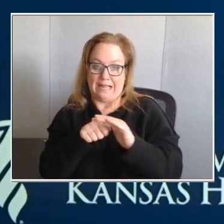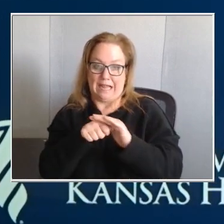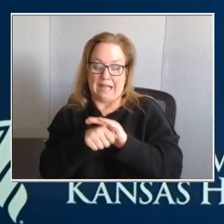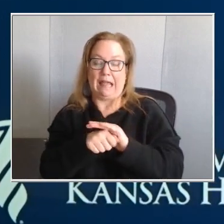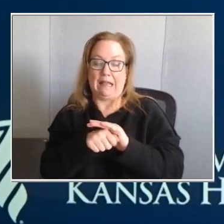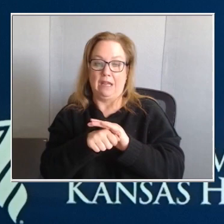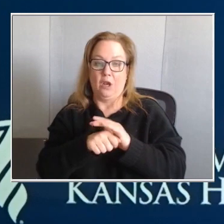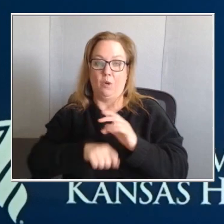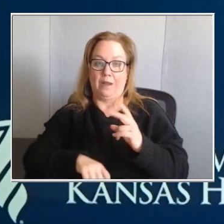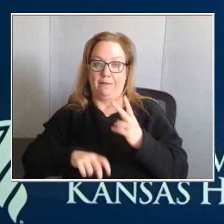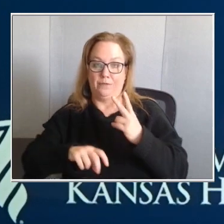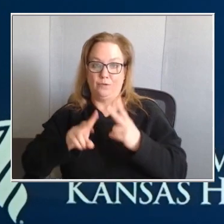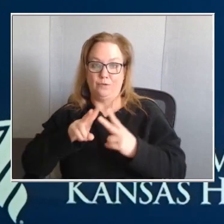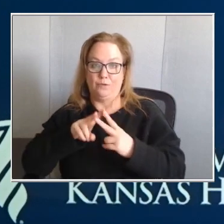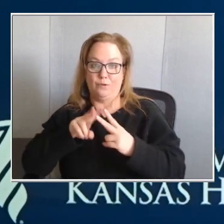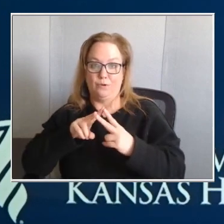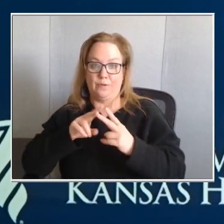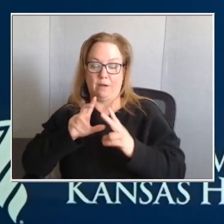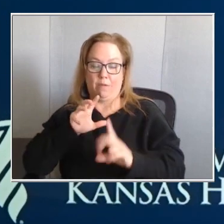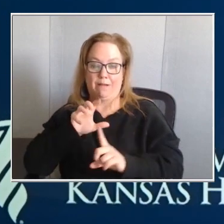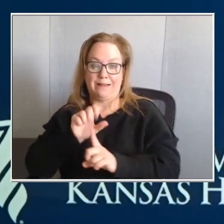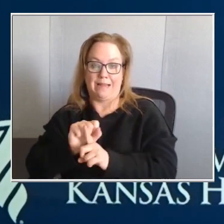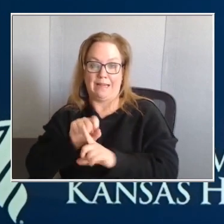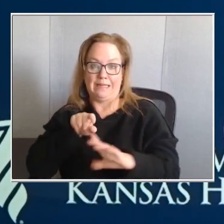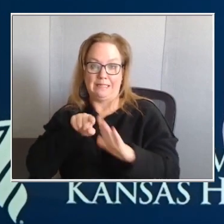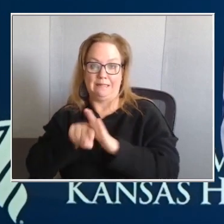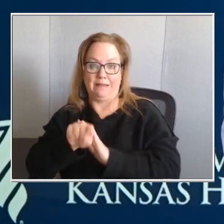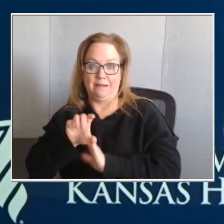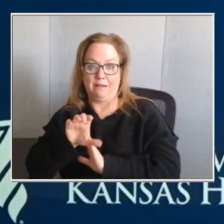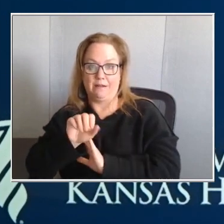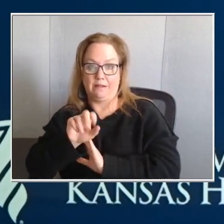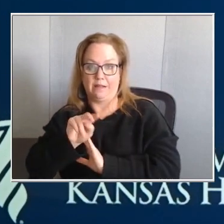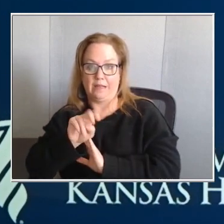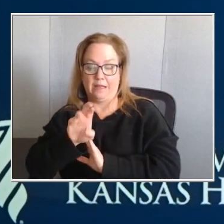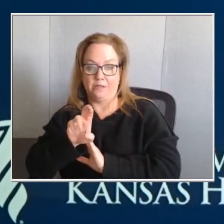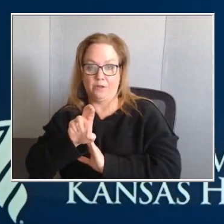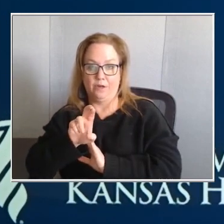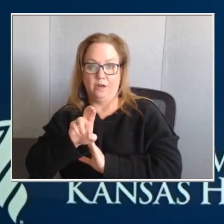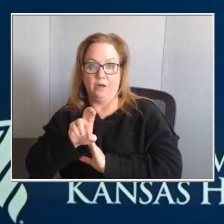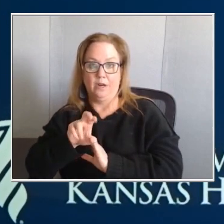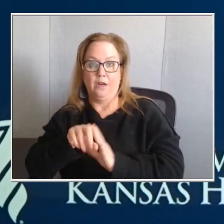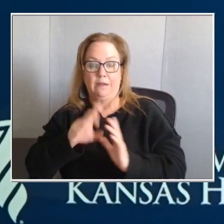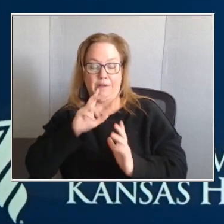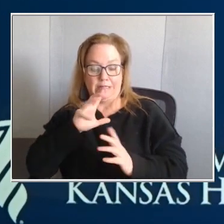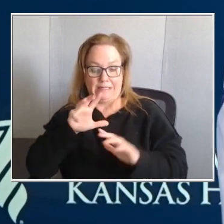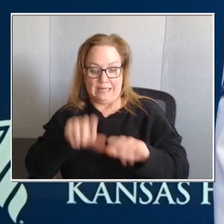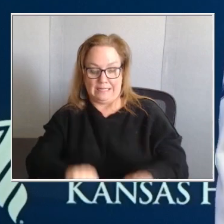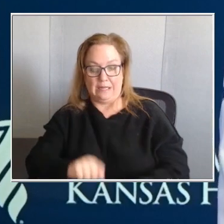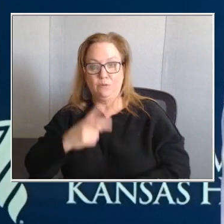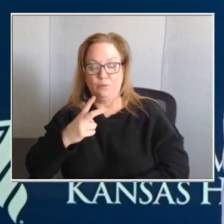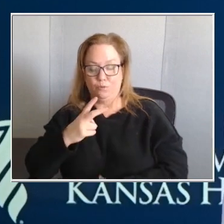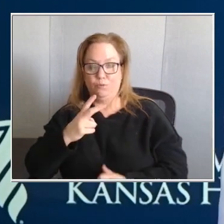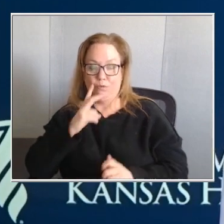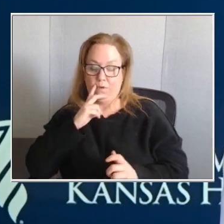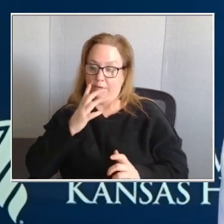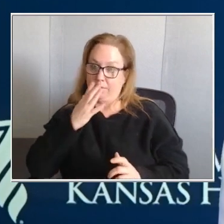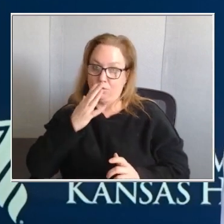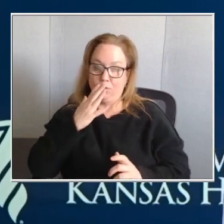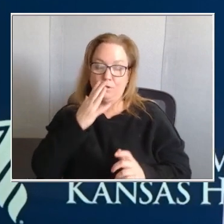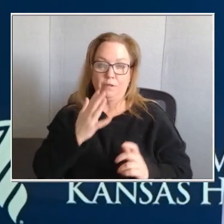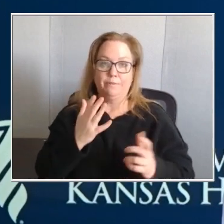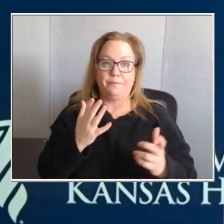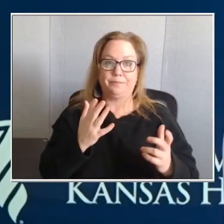got 2 others that it's going to go after to kill the cancer cell. If it takes 2 down, we're still in good shape. It'll go after it. And